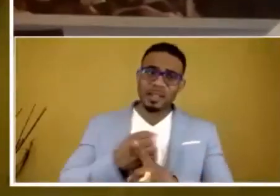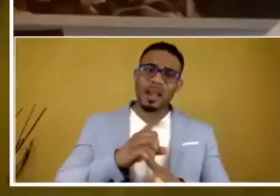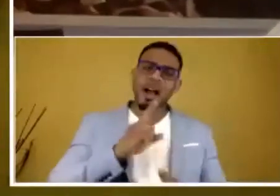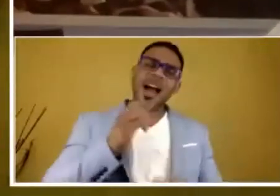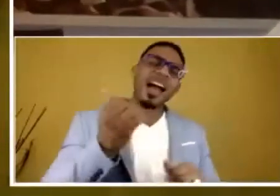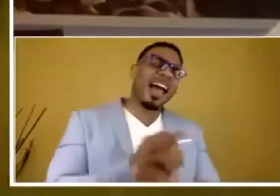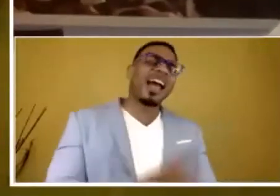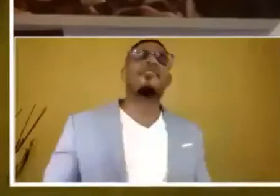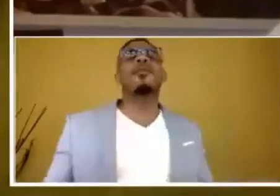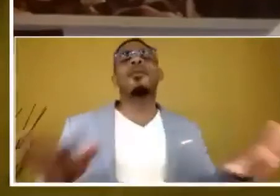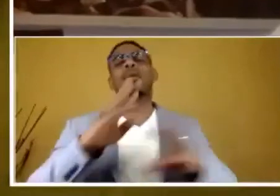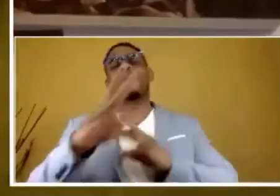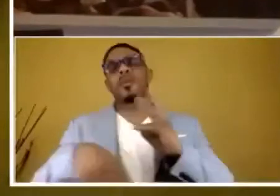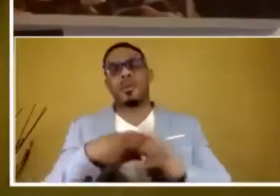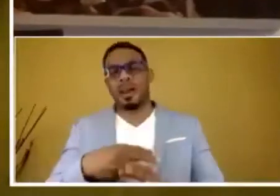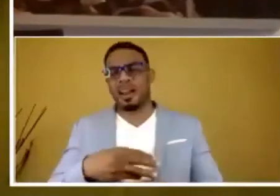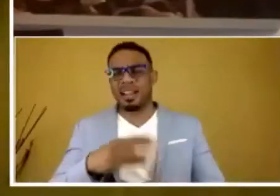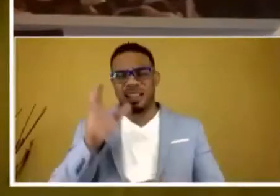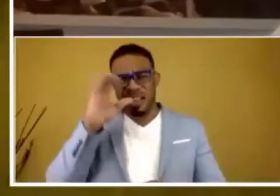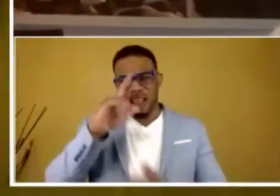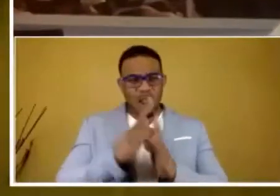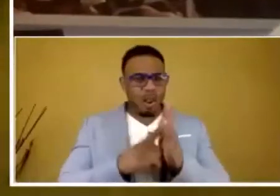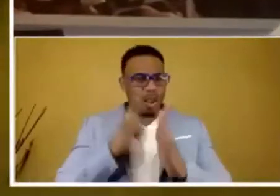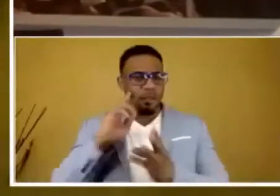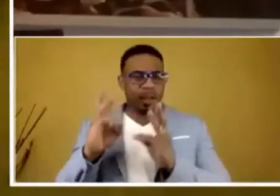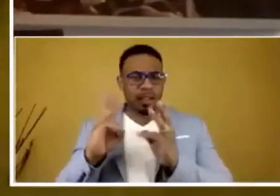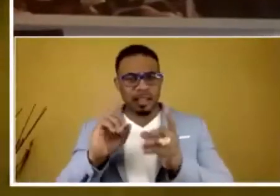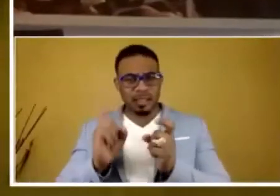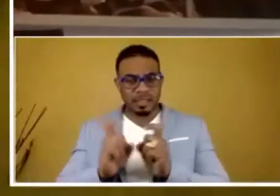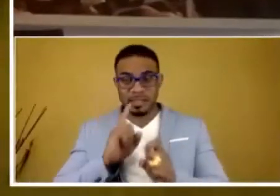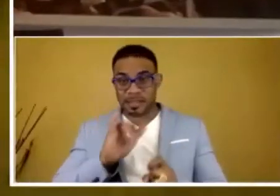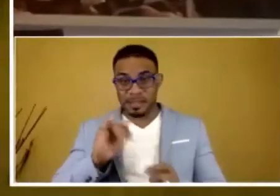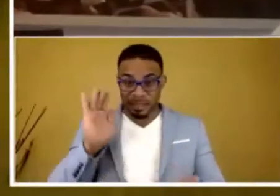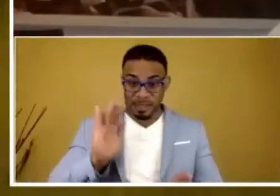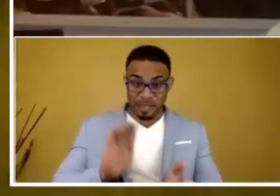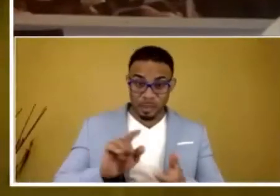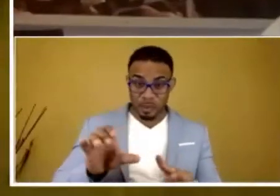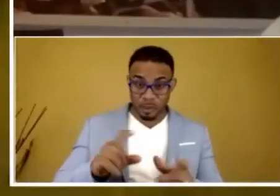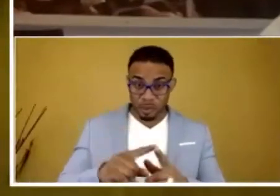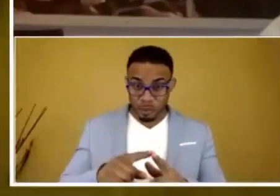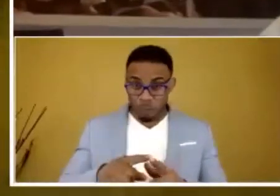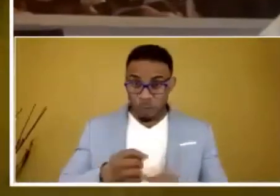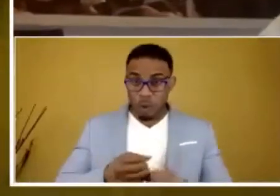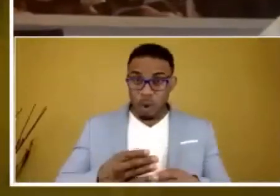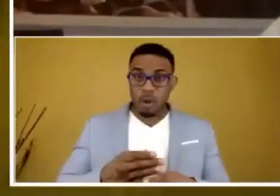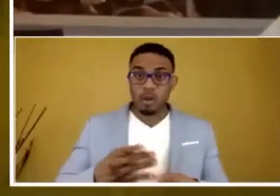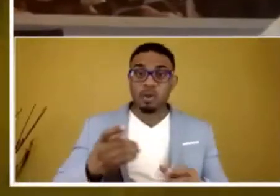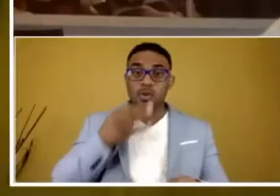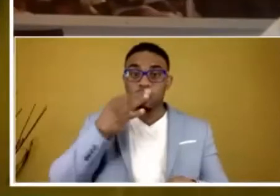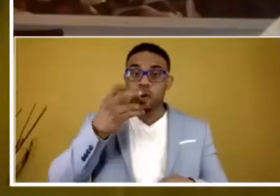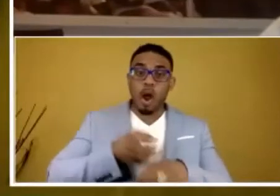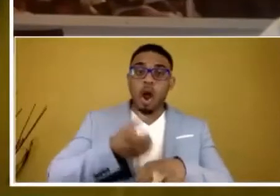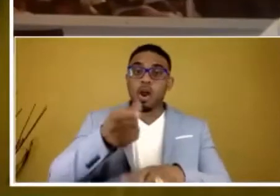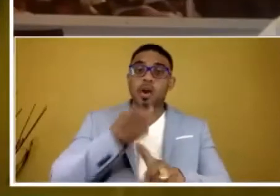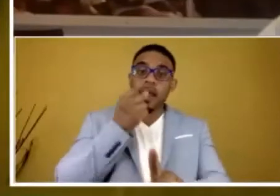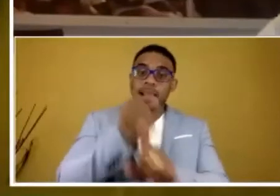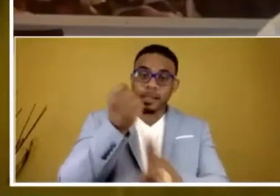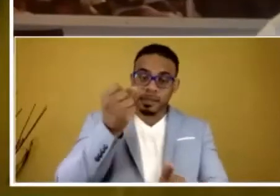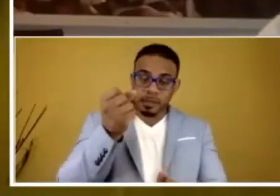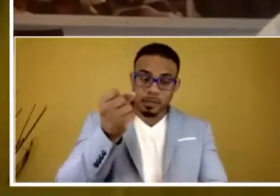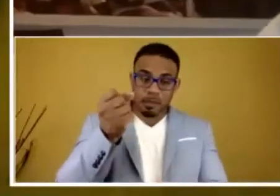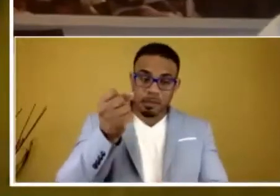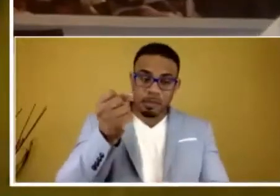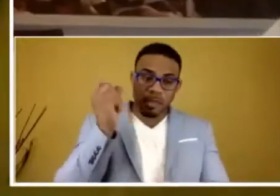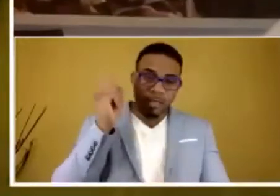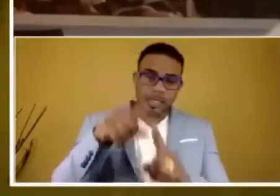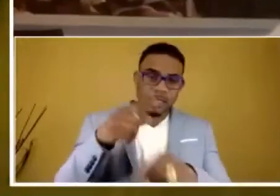around the world. The iron law of climate change is the less you did to cause it, the sooner and the harder you are hit. So the time